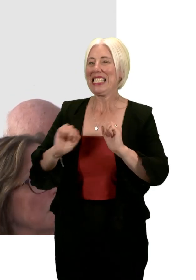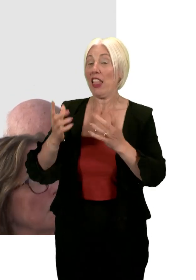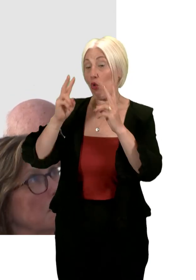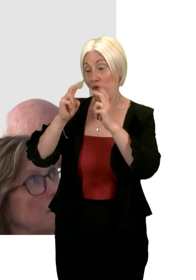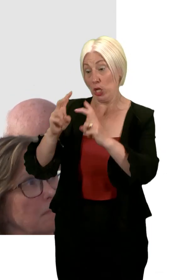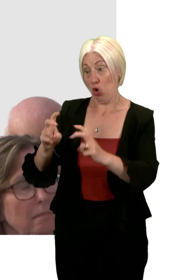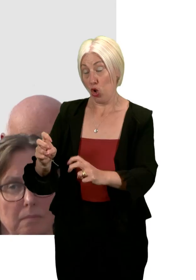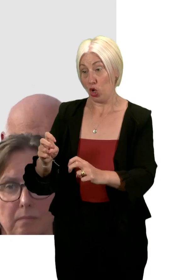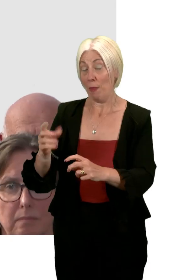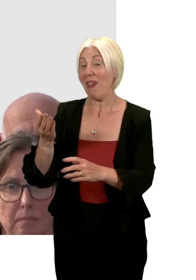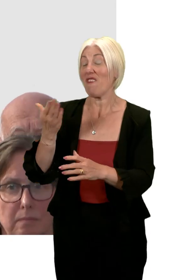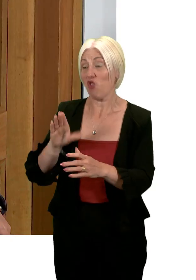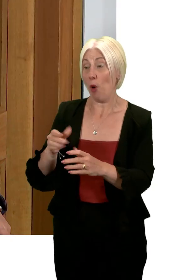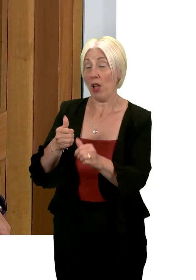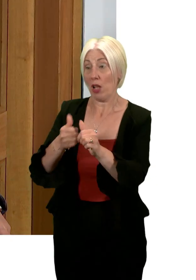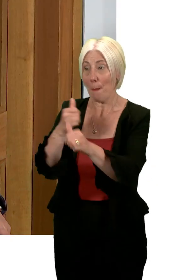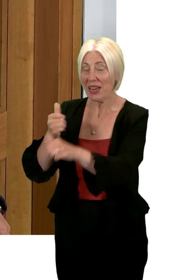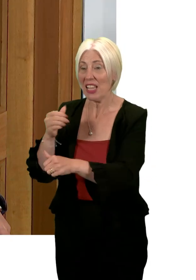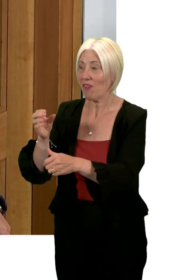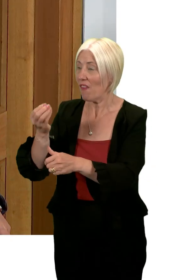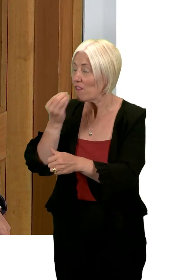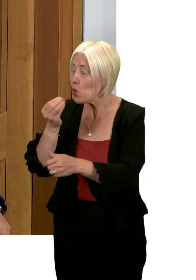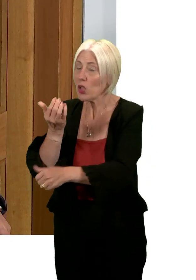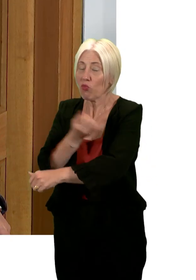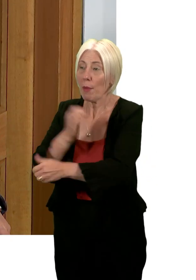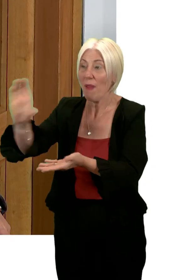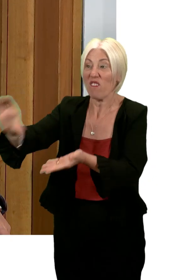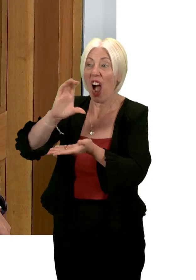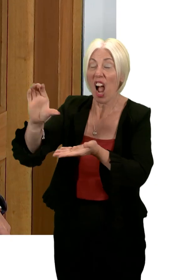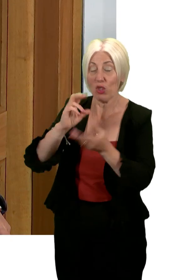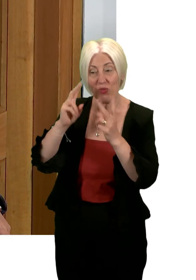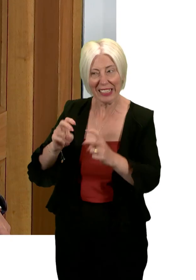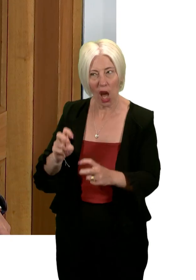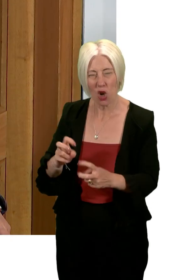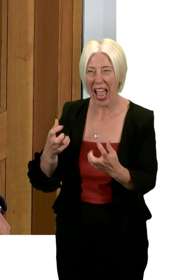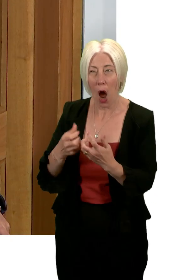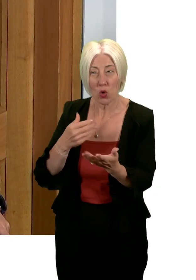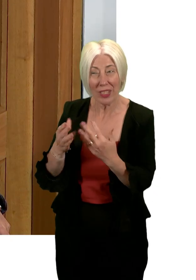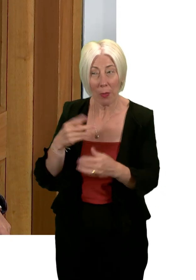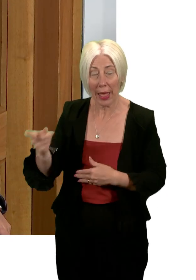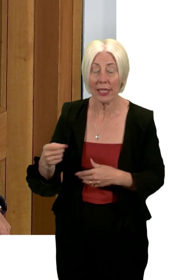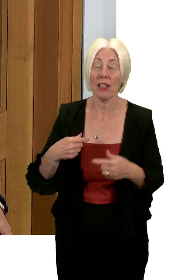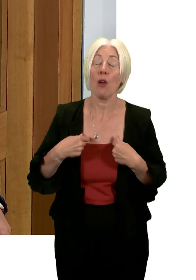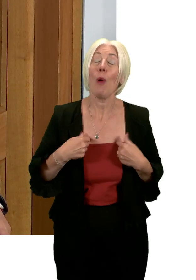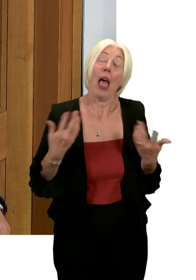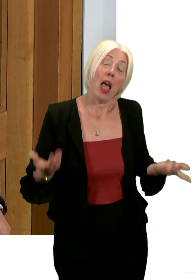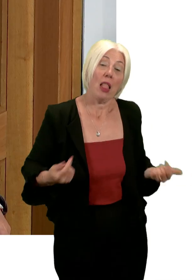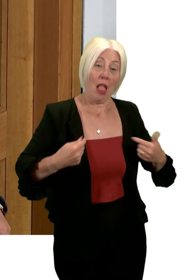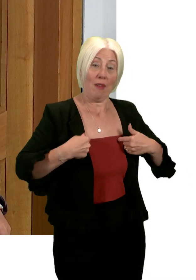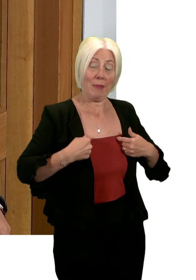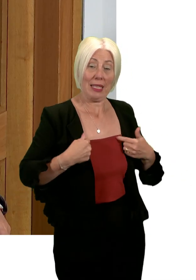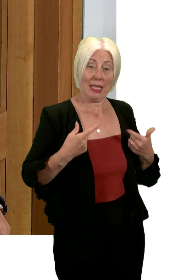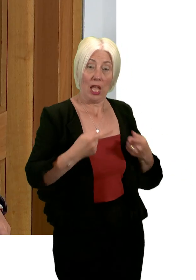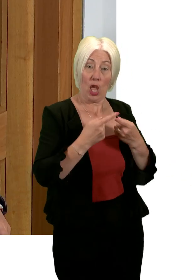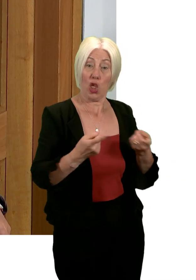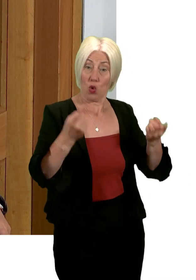is independent? So for me as an individual, I have to declare to the